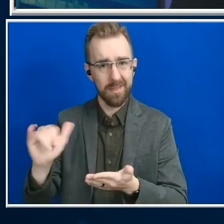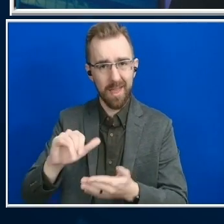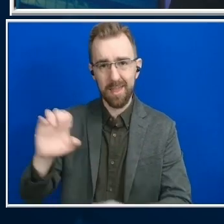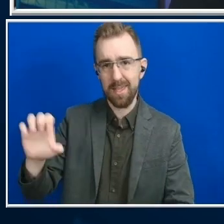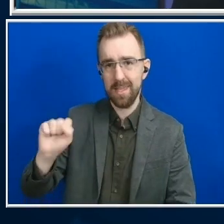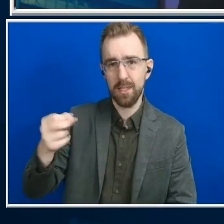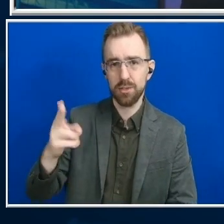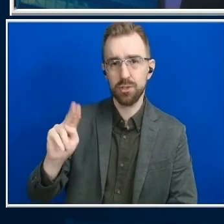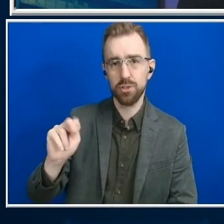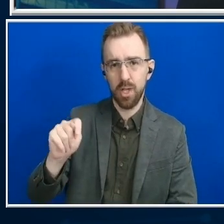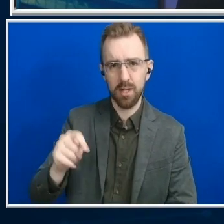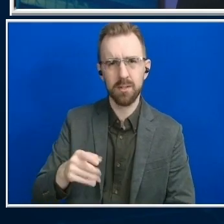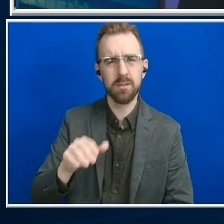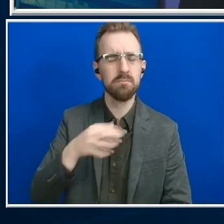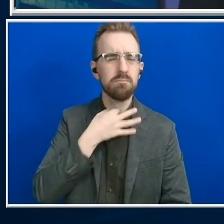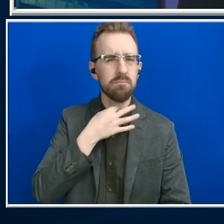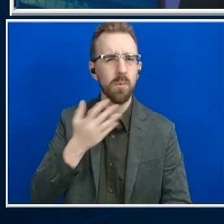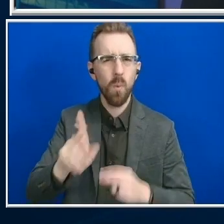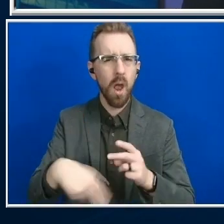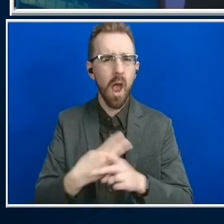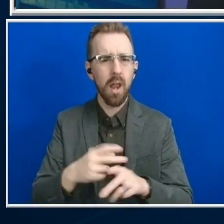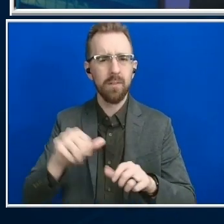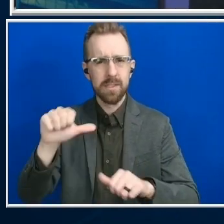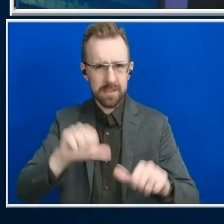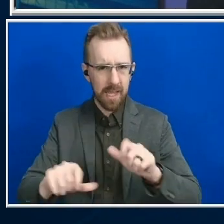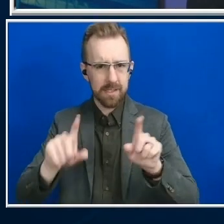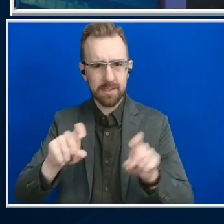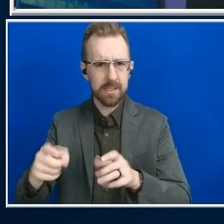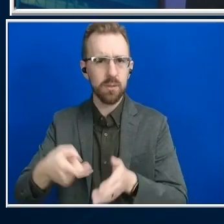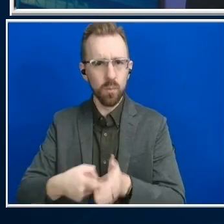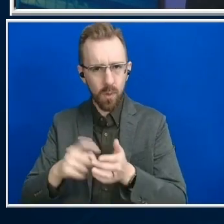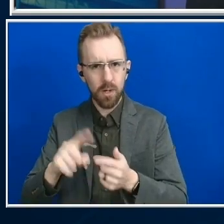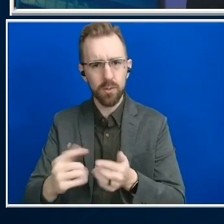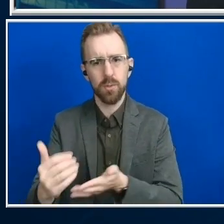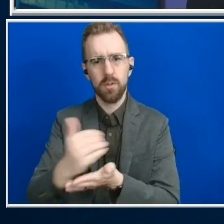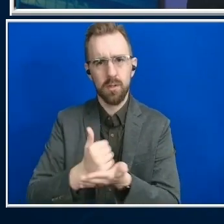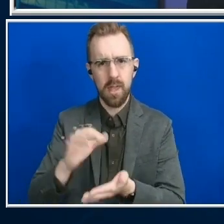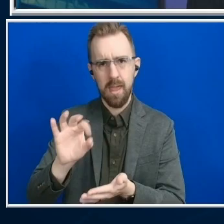what kind of science and testing is required to gain that FDA approval?